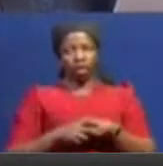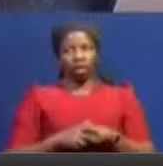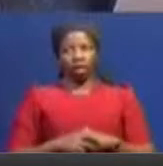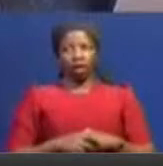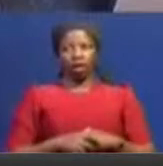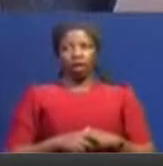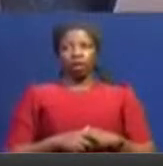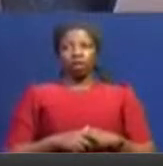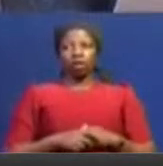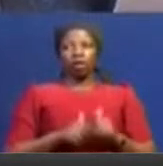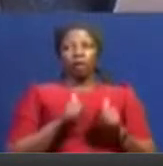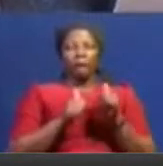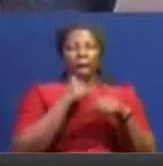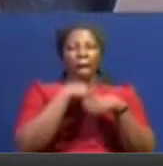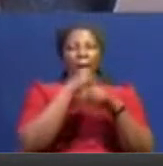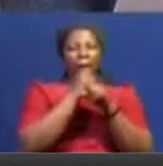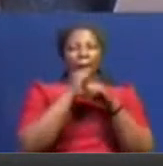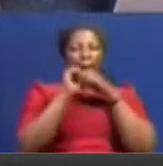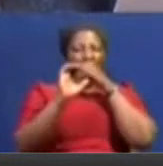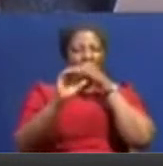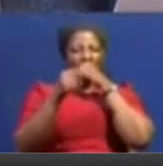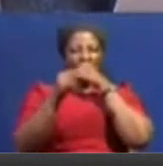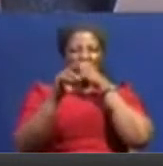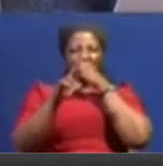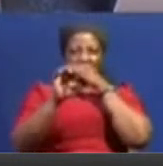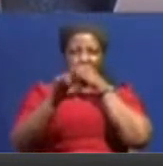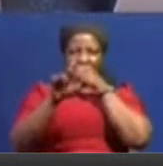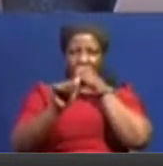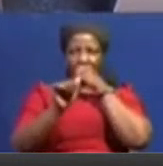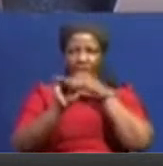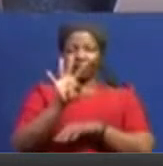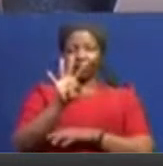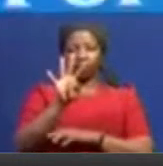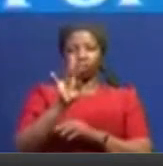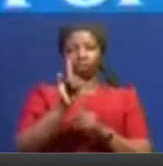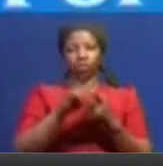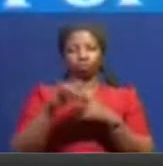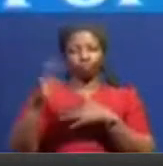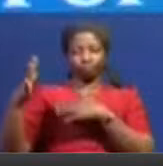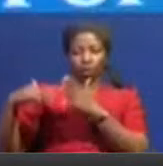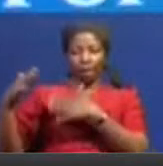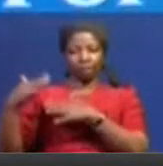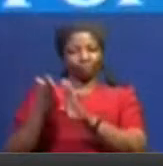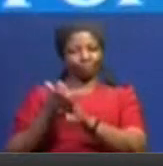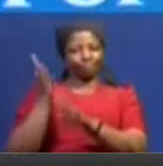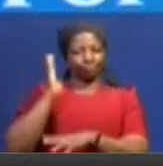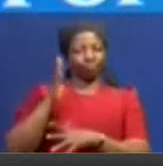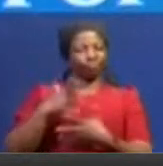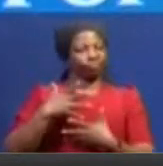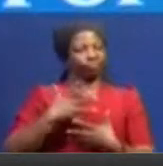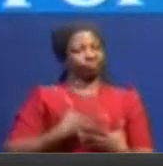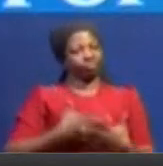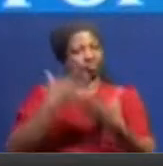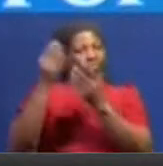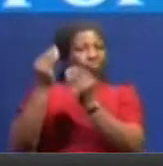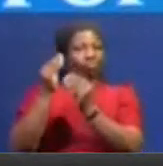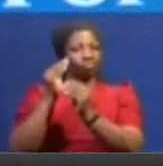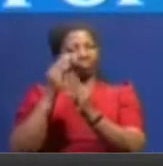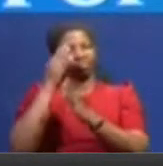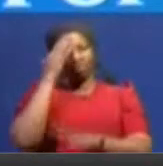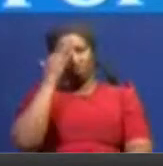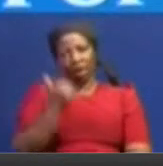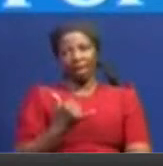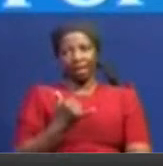the Cherera 4 to leave Bomas and to dissent, was because of